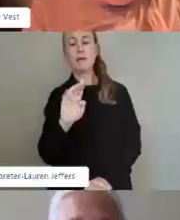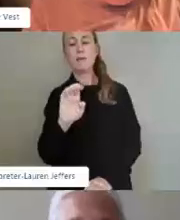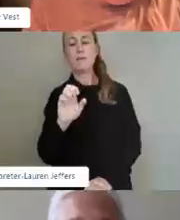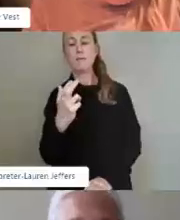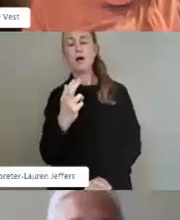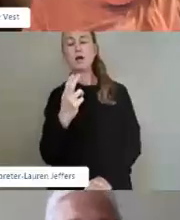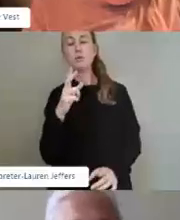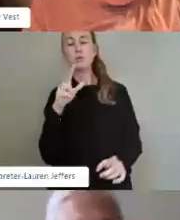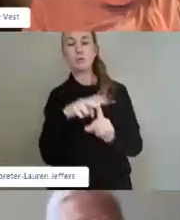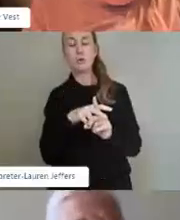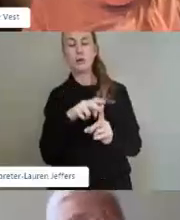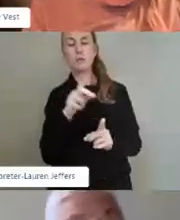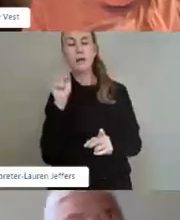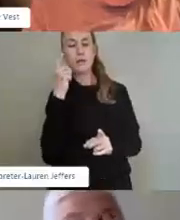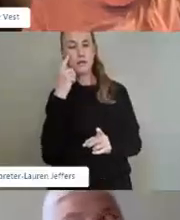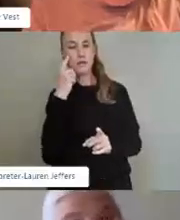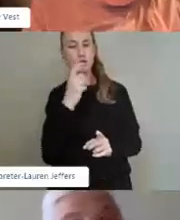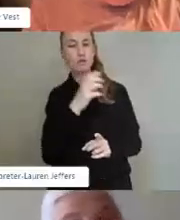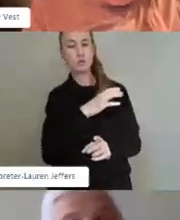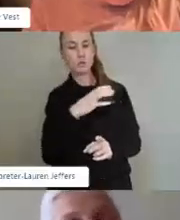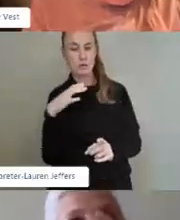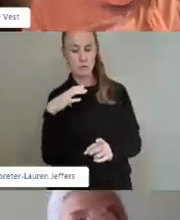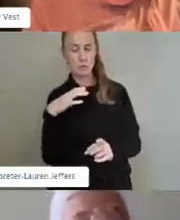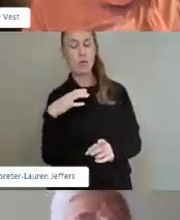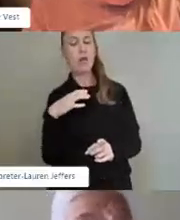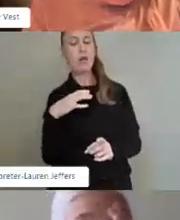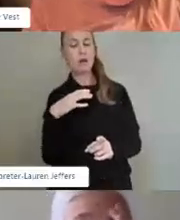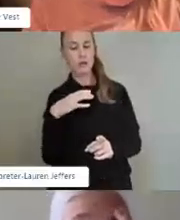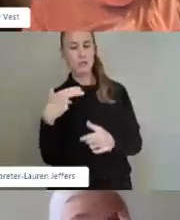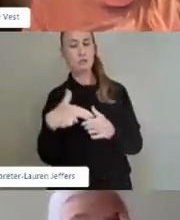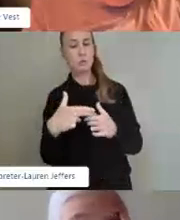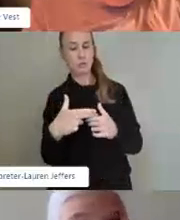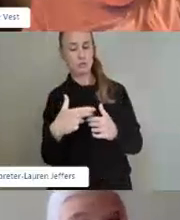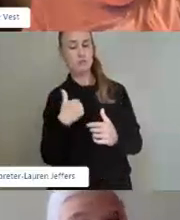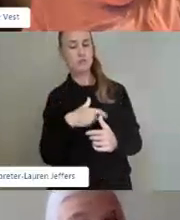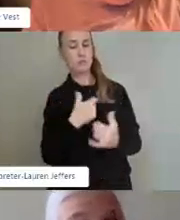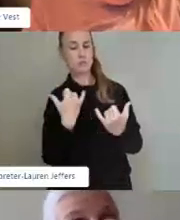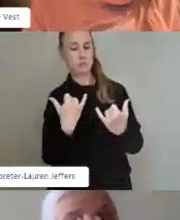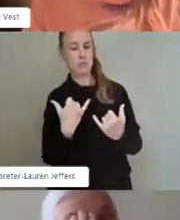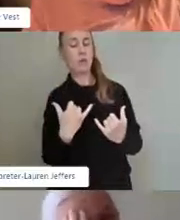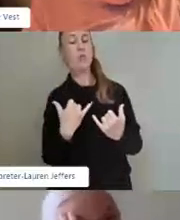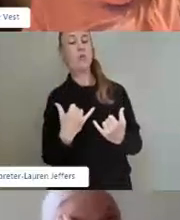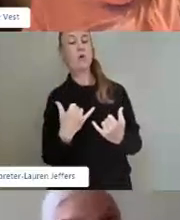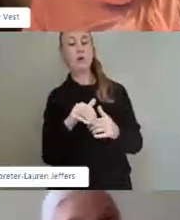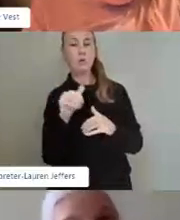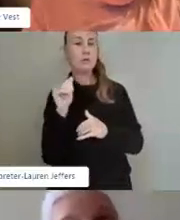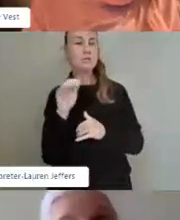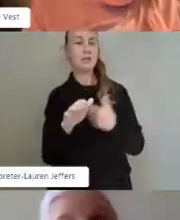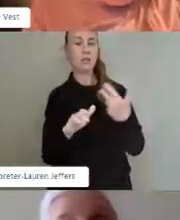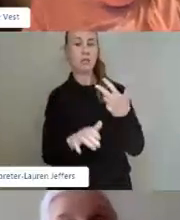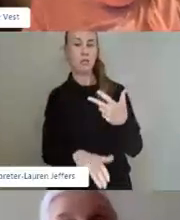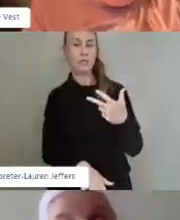the governor to the council. So he is here to join us. Now, we did send a slate of